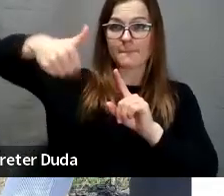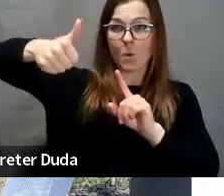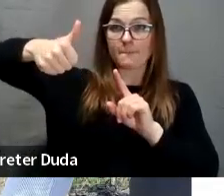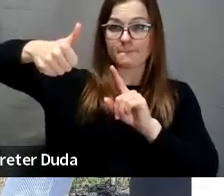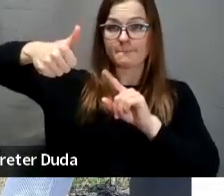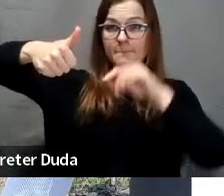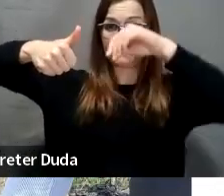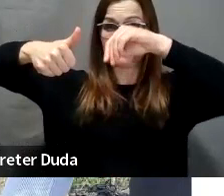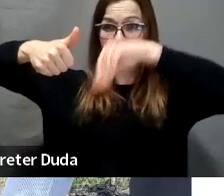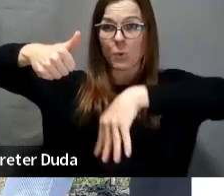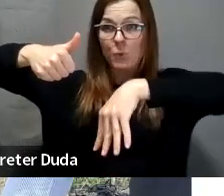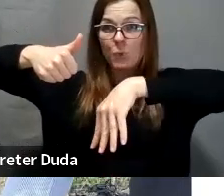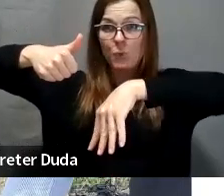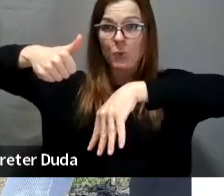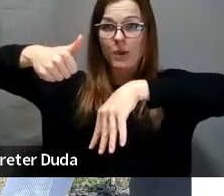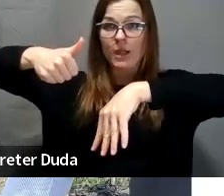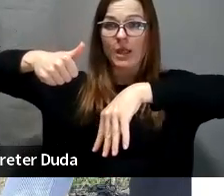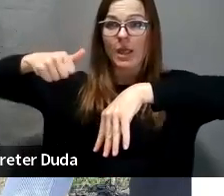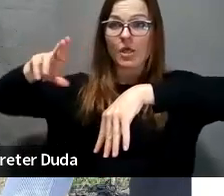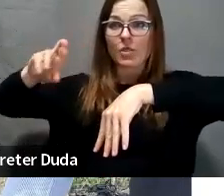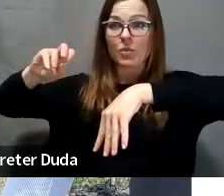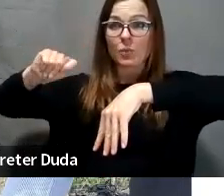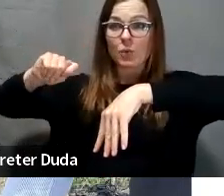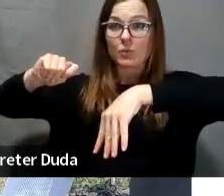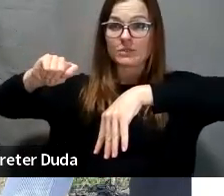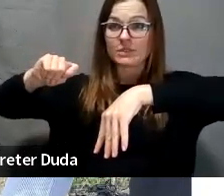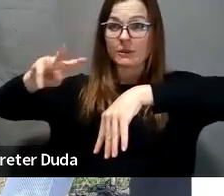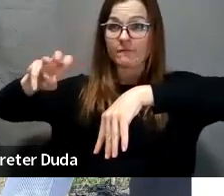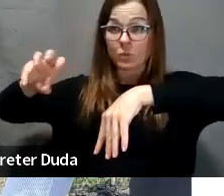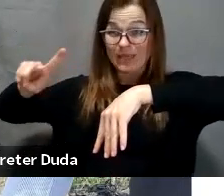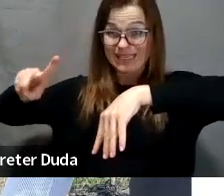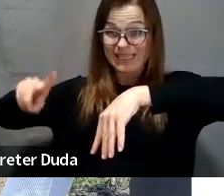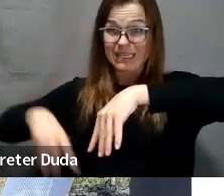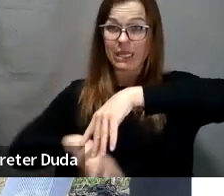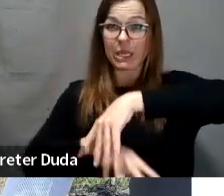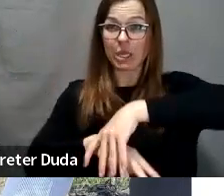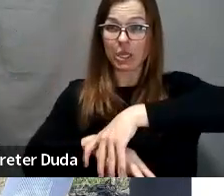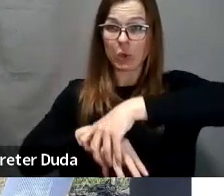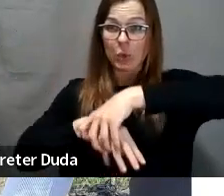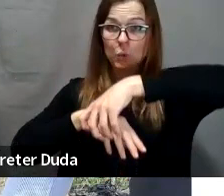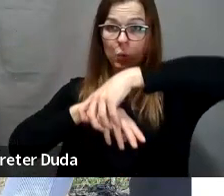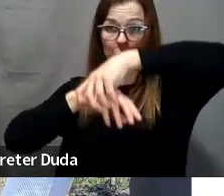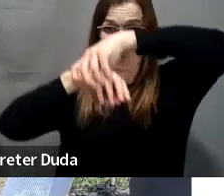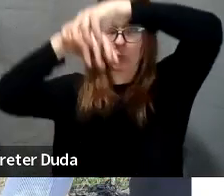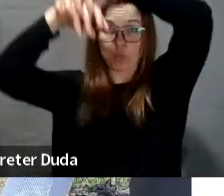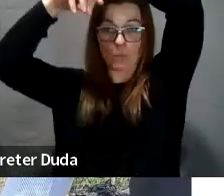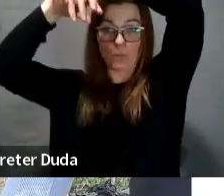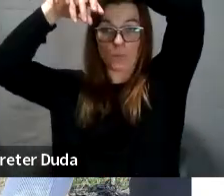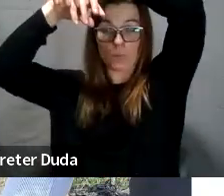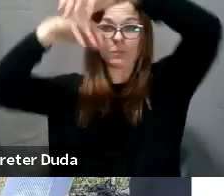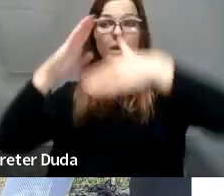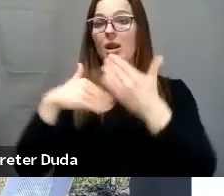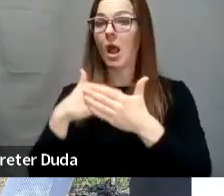bottom grip onto the weed root. And when you pull up, the weed and root should all come